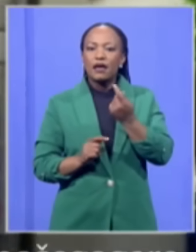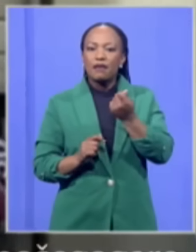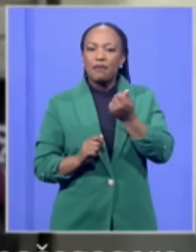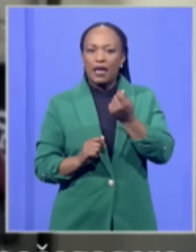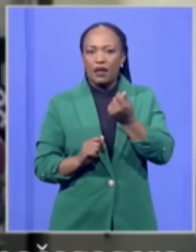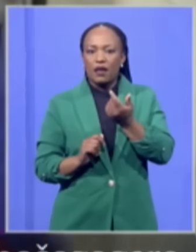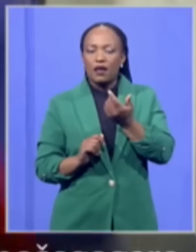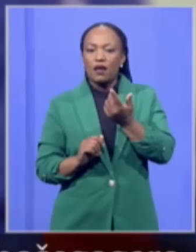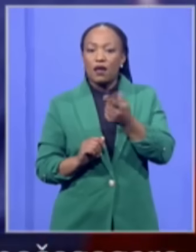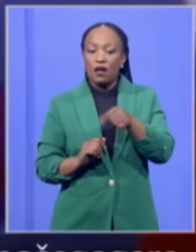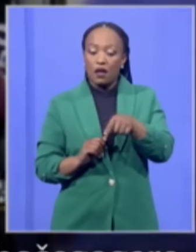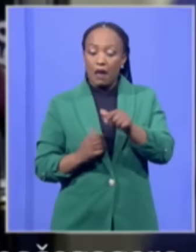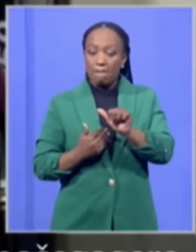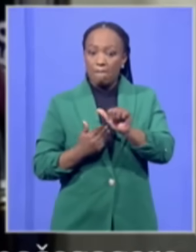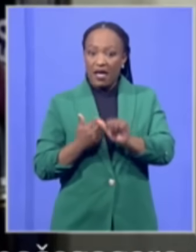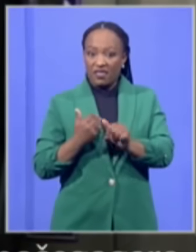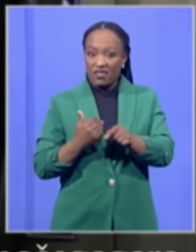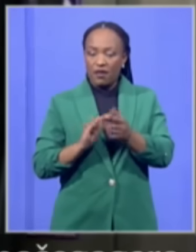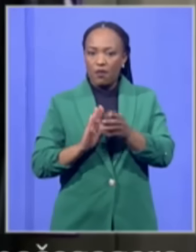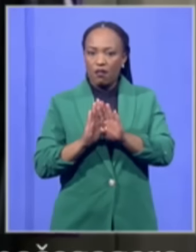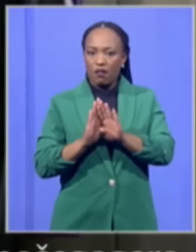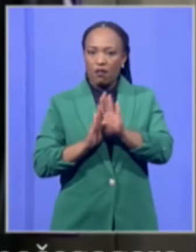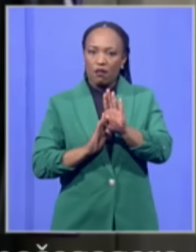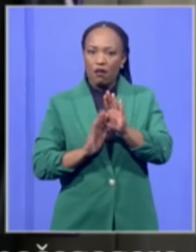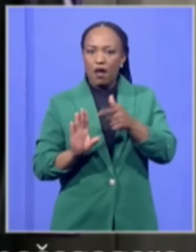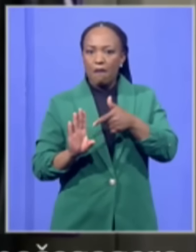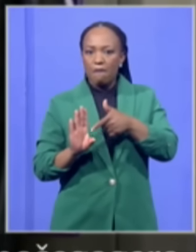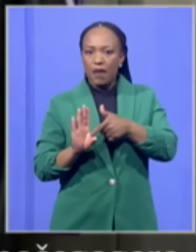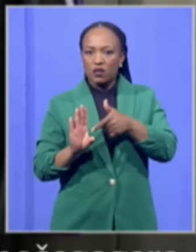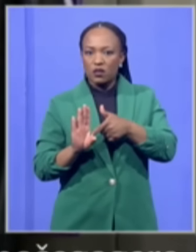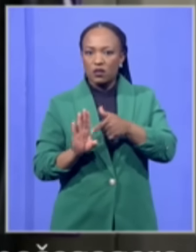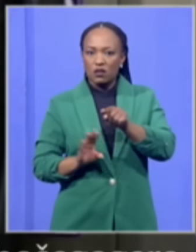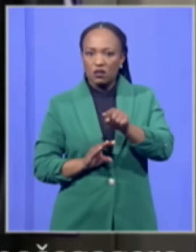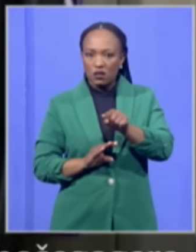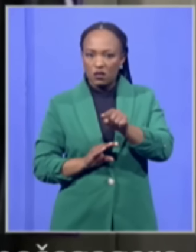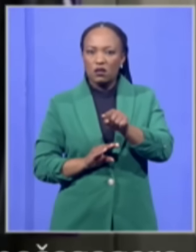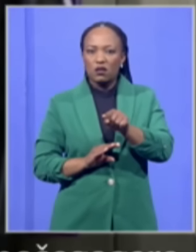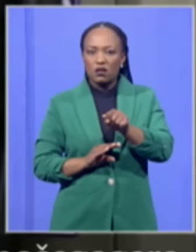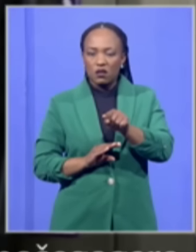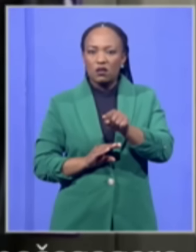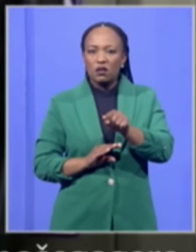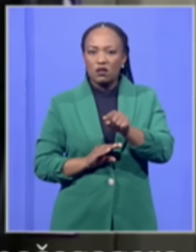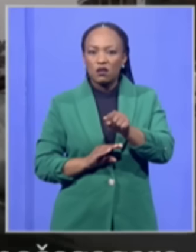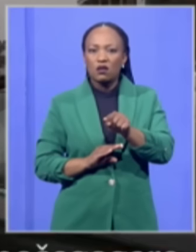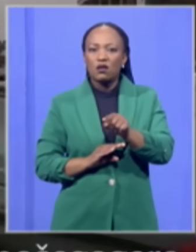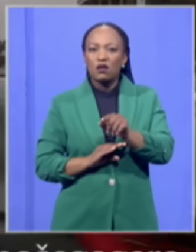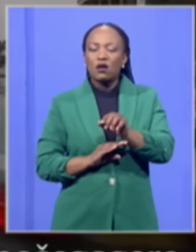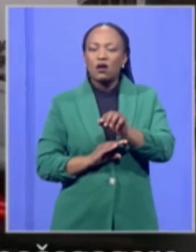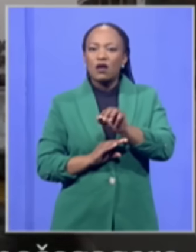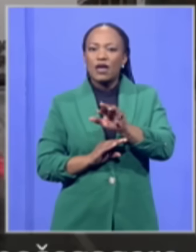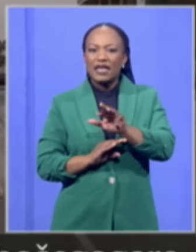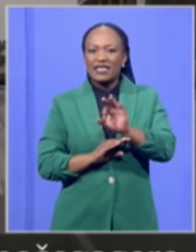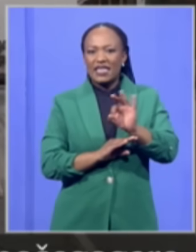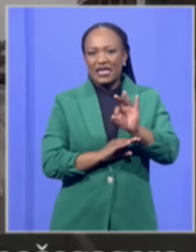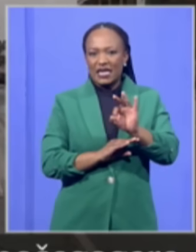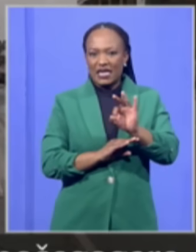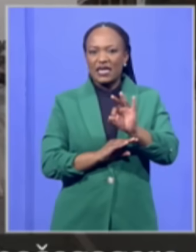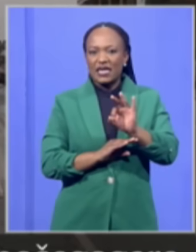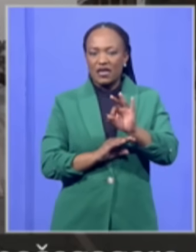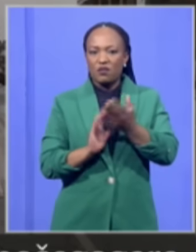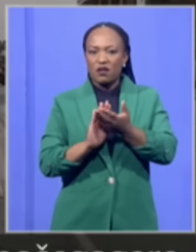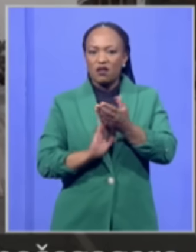e tla tloga kgweding ye. Theko ya makhura a petrole ya mohuta wa 93 octane ya go oketswa ka disente